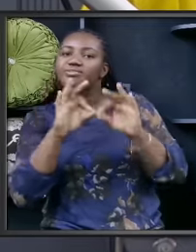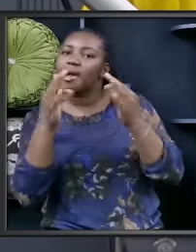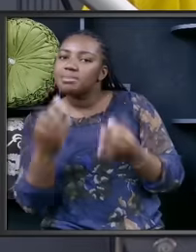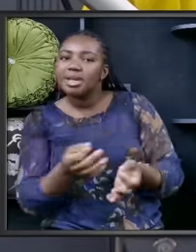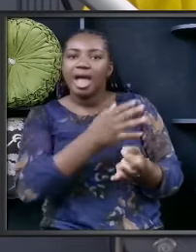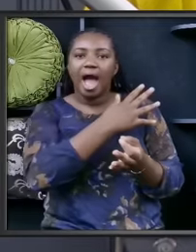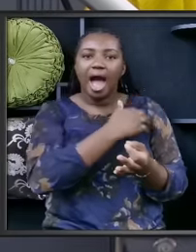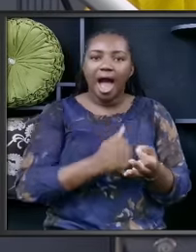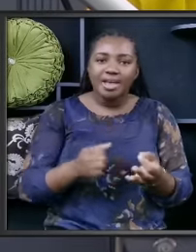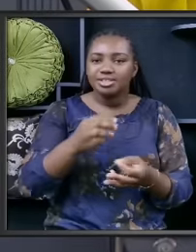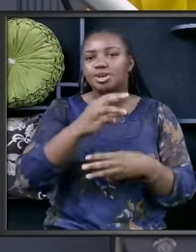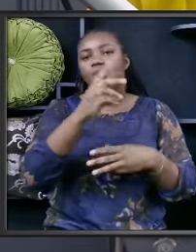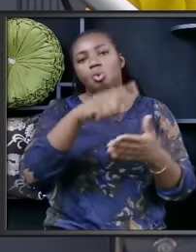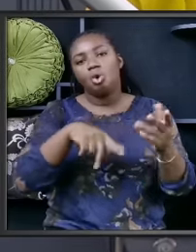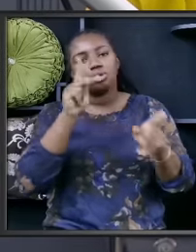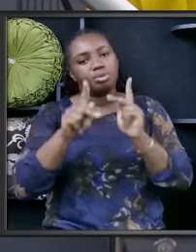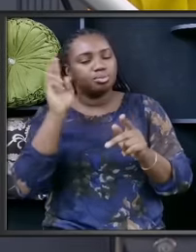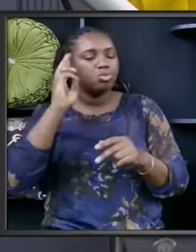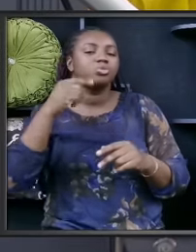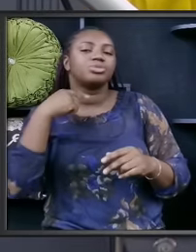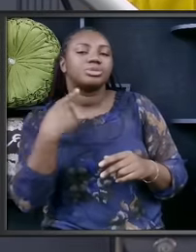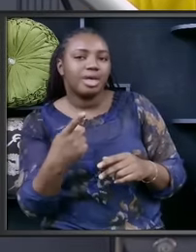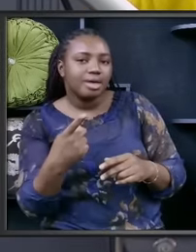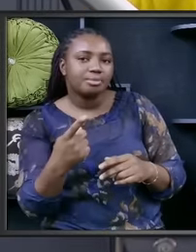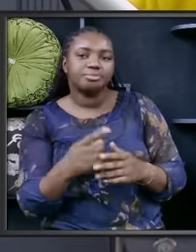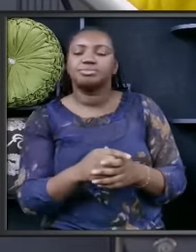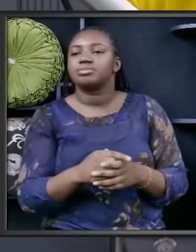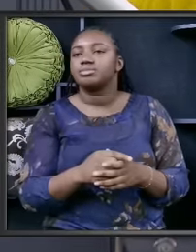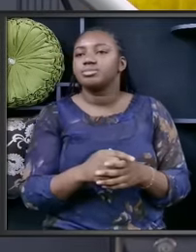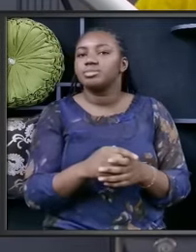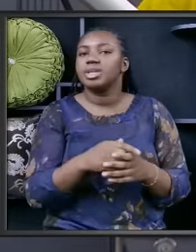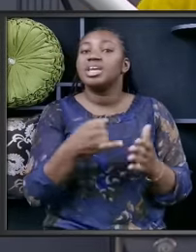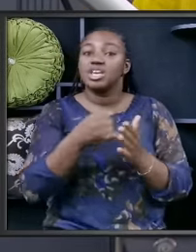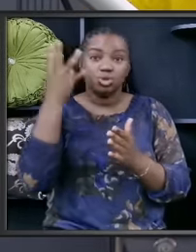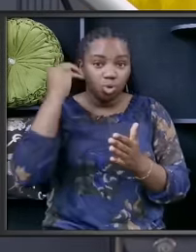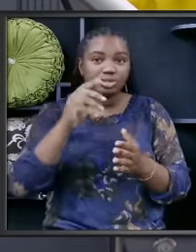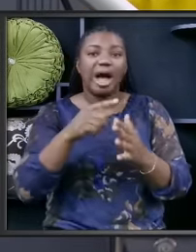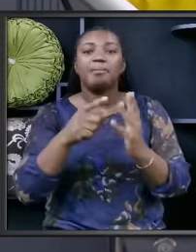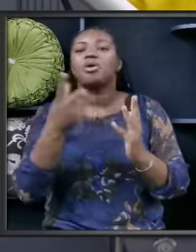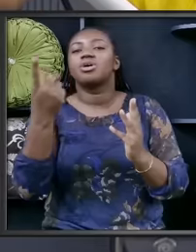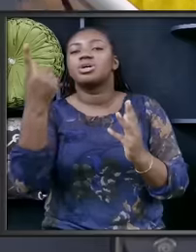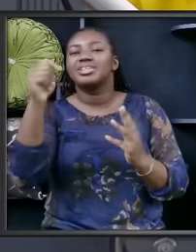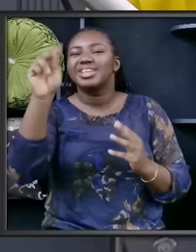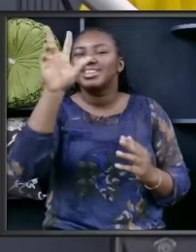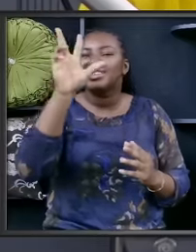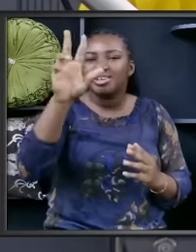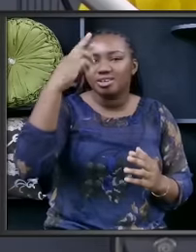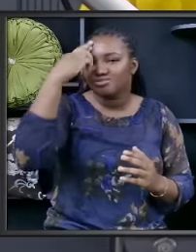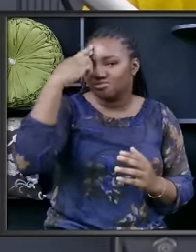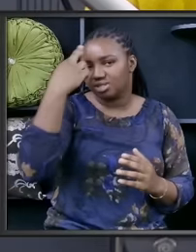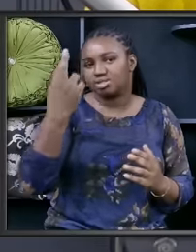and what people will say. Truth. Is it true? Truth. It was among the three reasons where I won't give you. So continue.